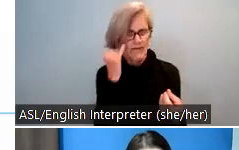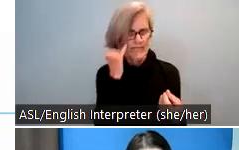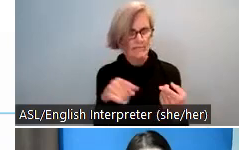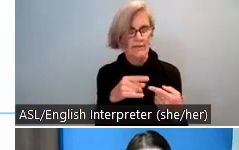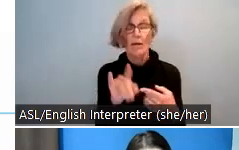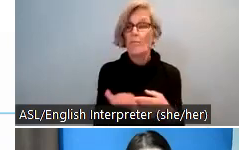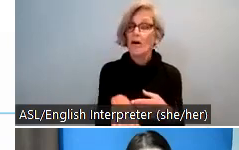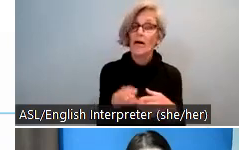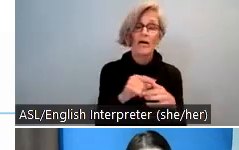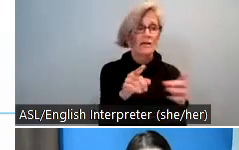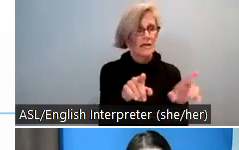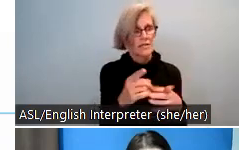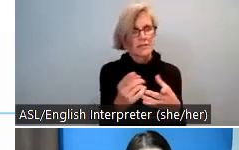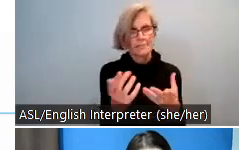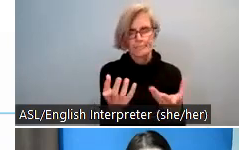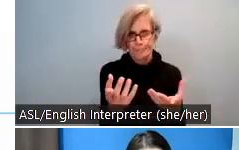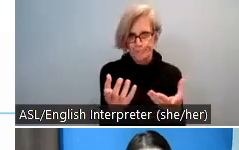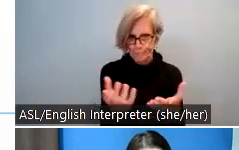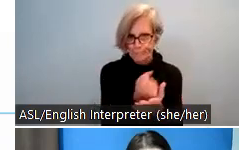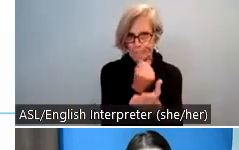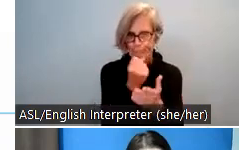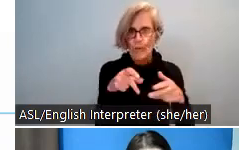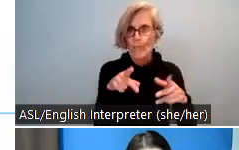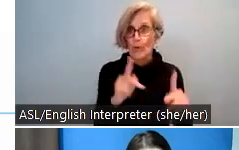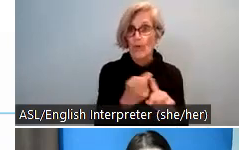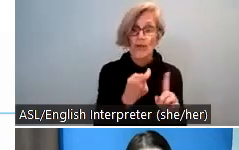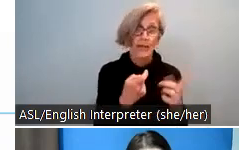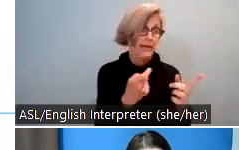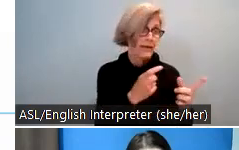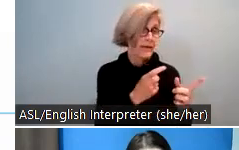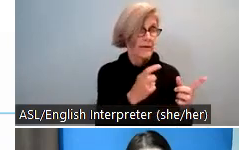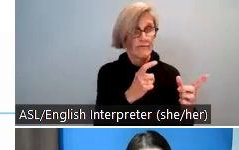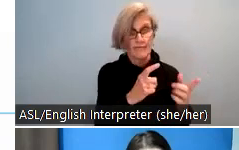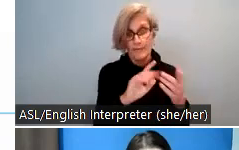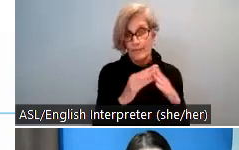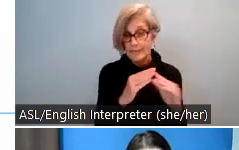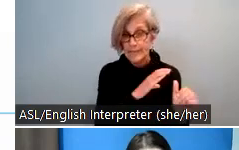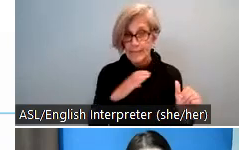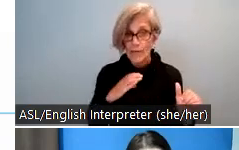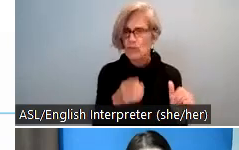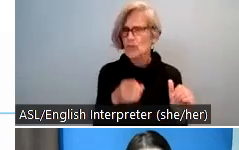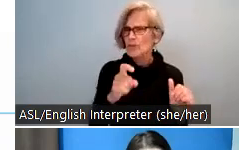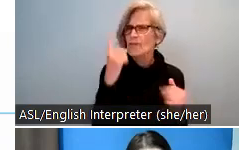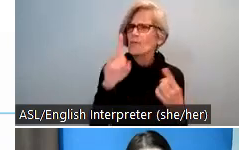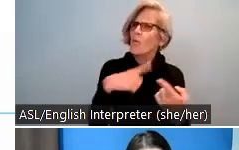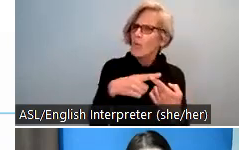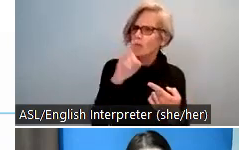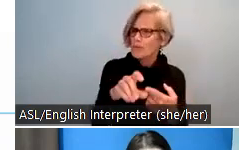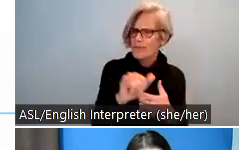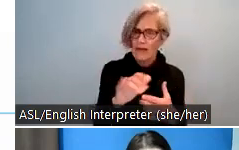securing permits and city council approval, you need to think about when those need to occur and how quickly you can have